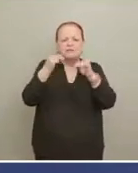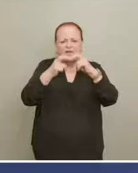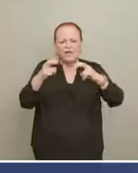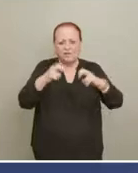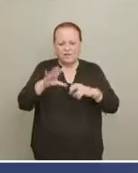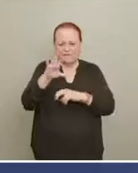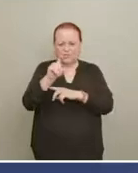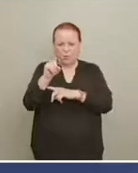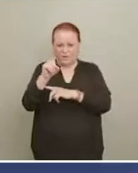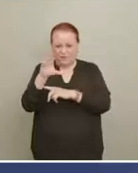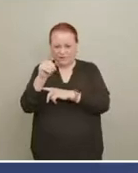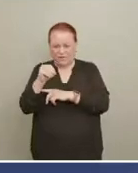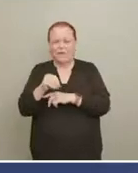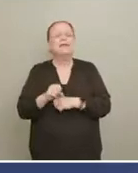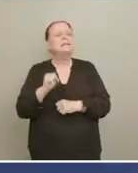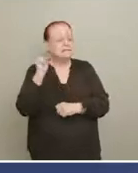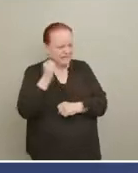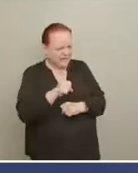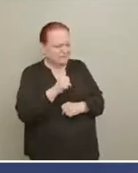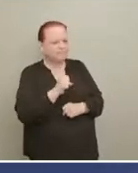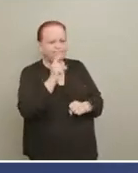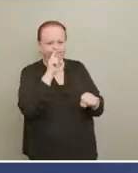sir.